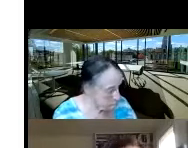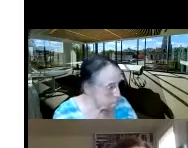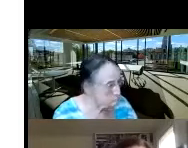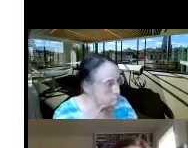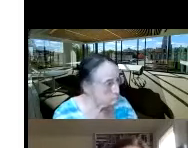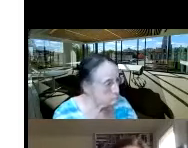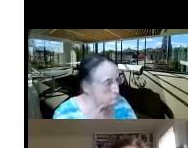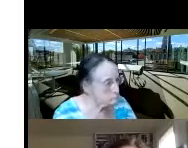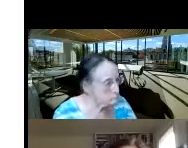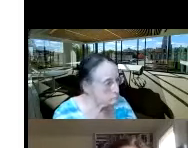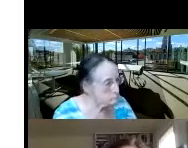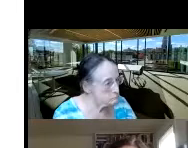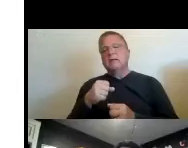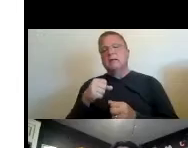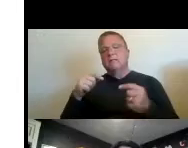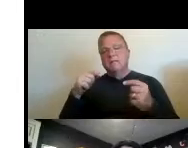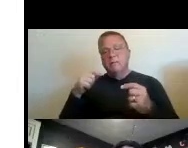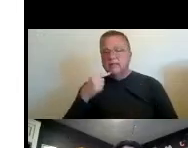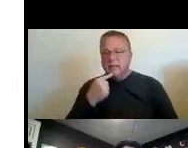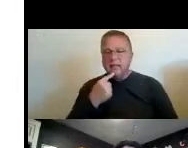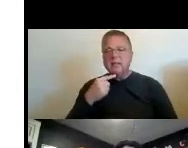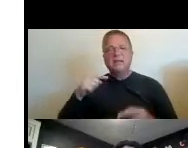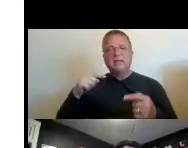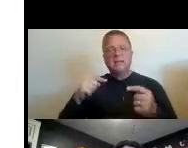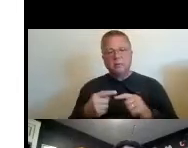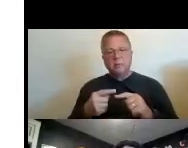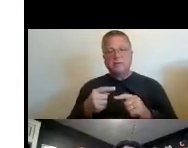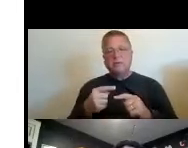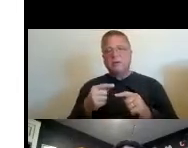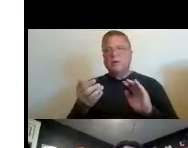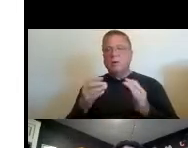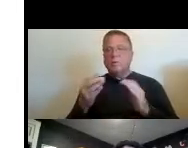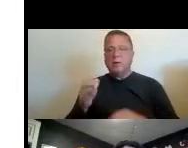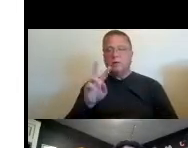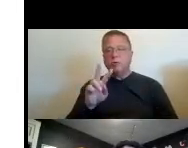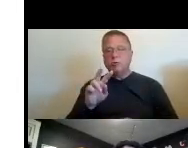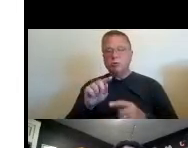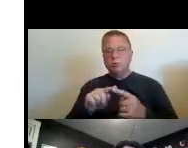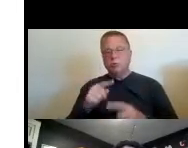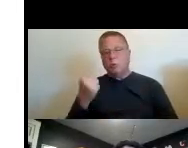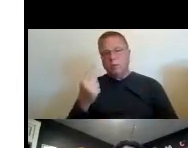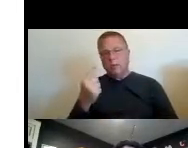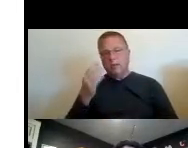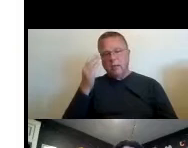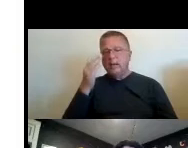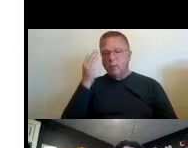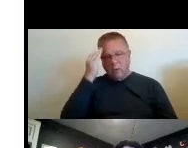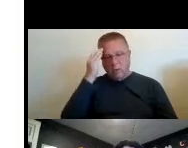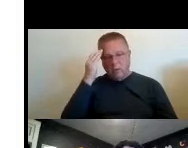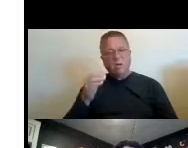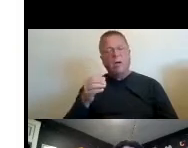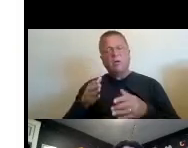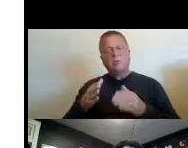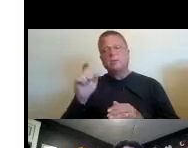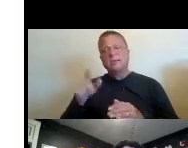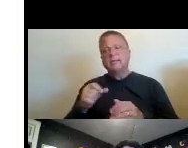and fatalities by a factor of 2 to 1, so twice as likely. And we know that our streets need to be safe for everybody, regardless of how